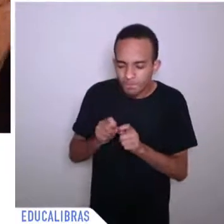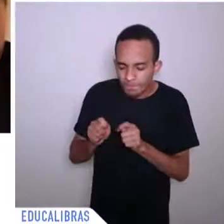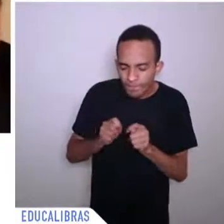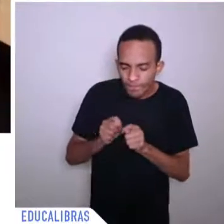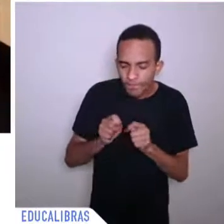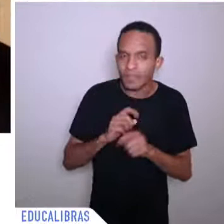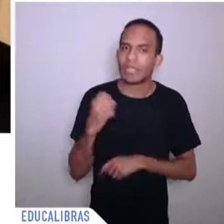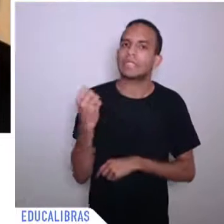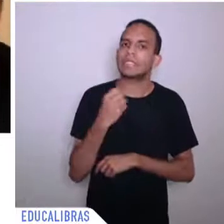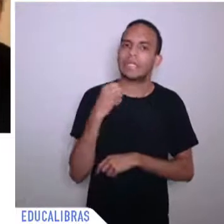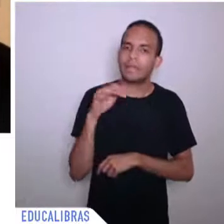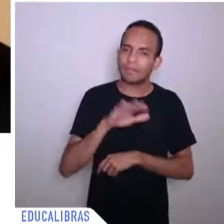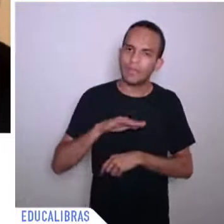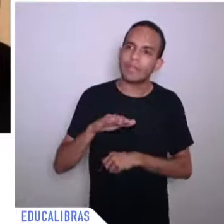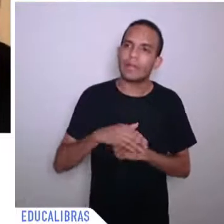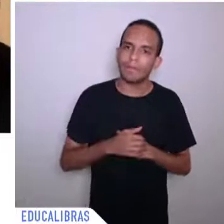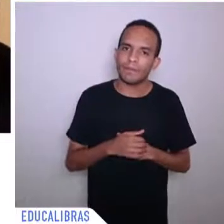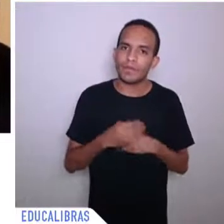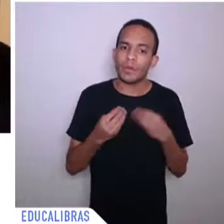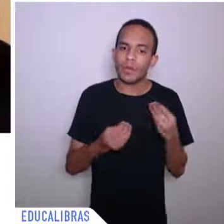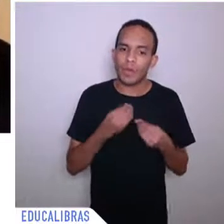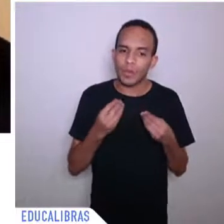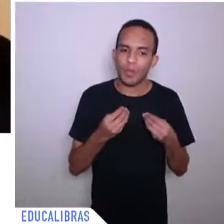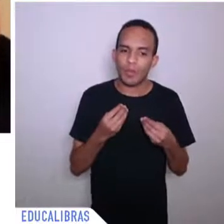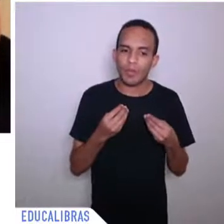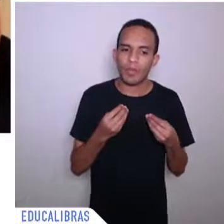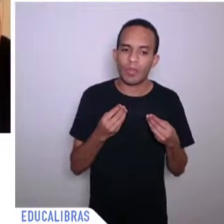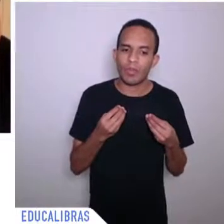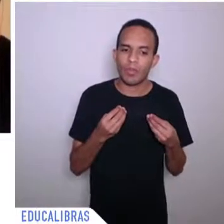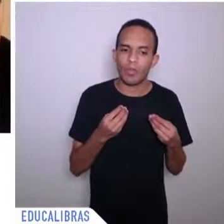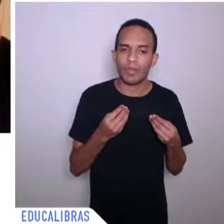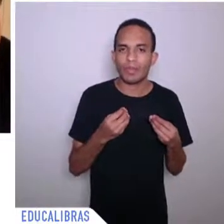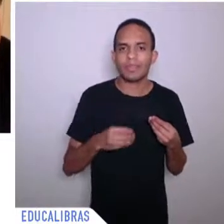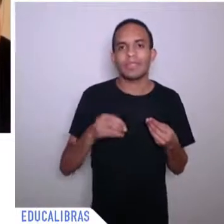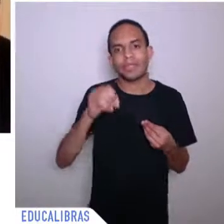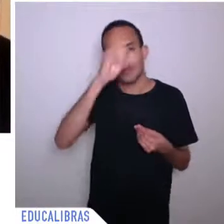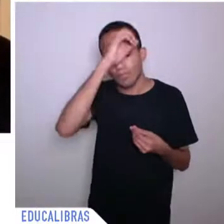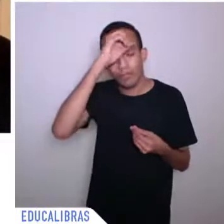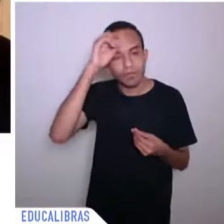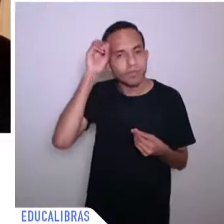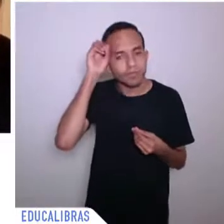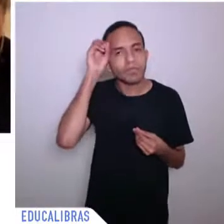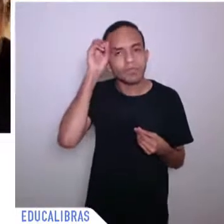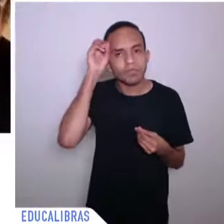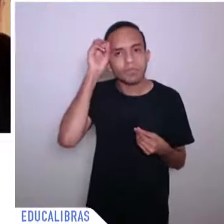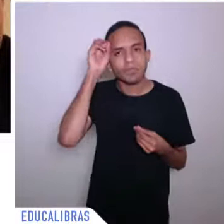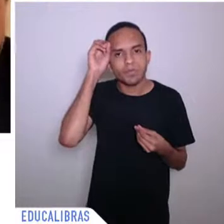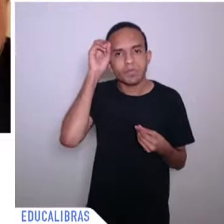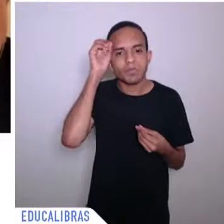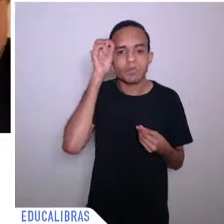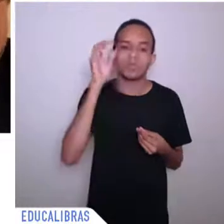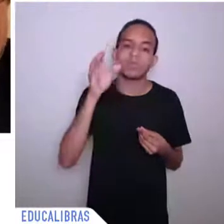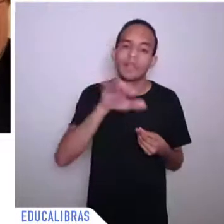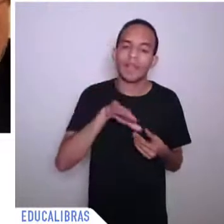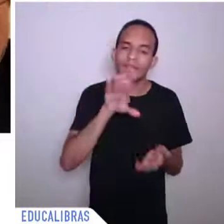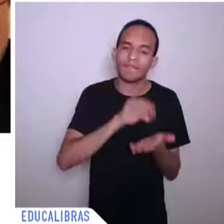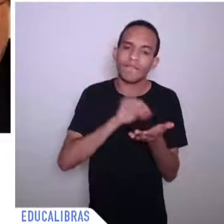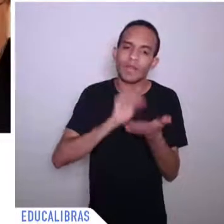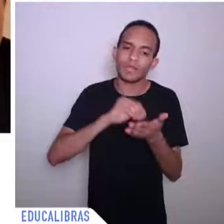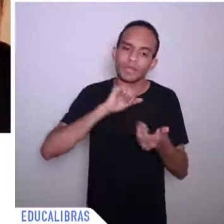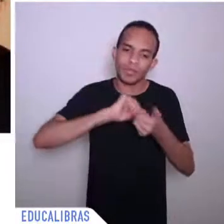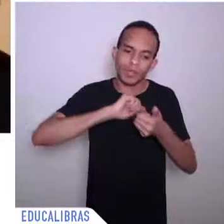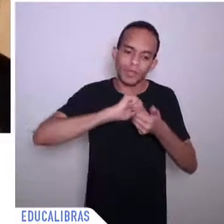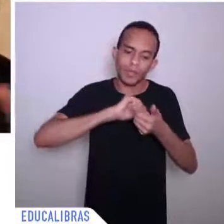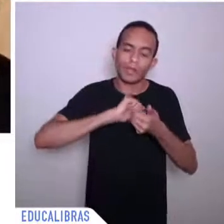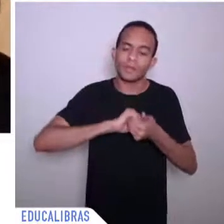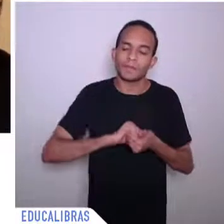the representative and their people. From another perspective, it brings dogmatization